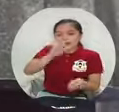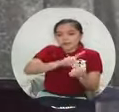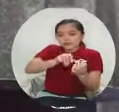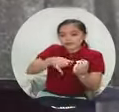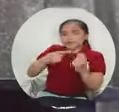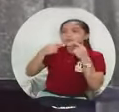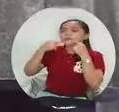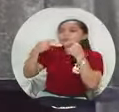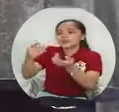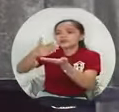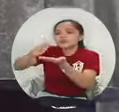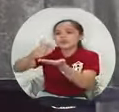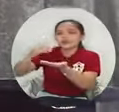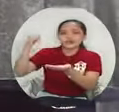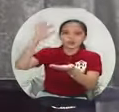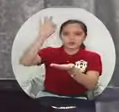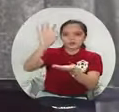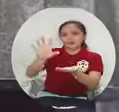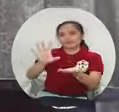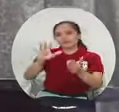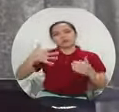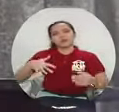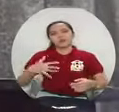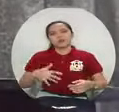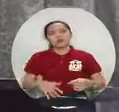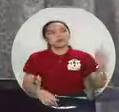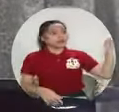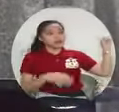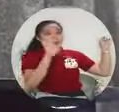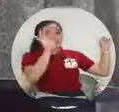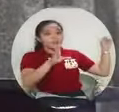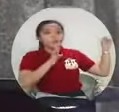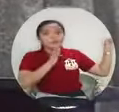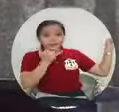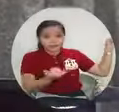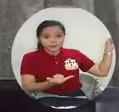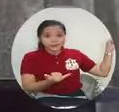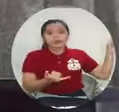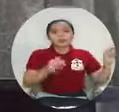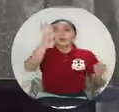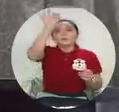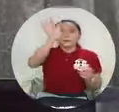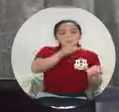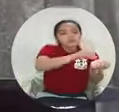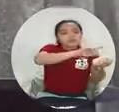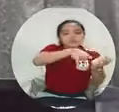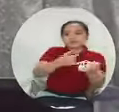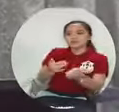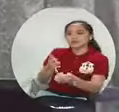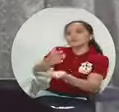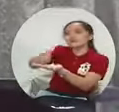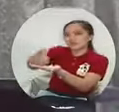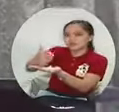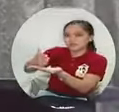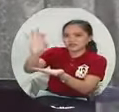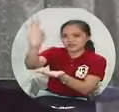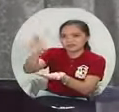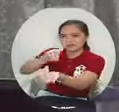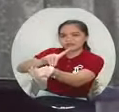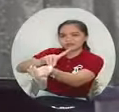of those precious fruits of his commitment in the ministry. Doc, daghang salamat,